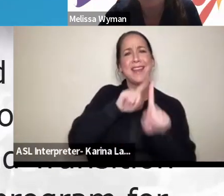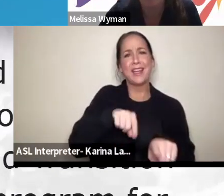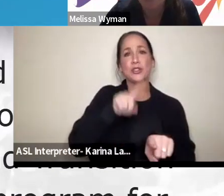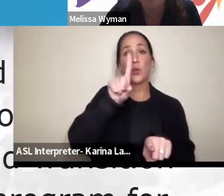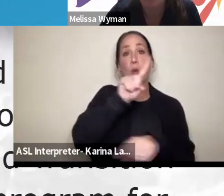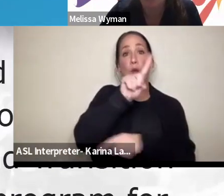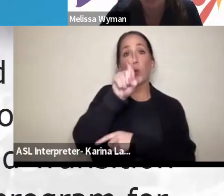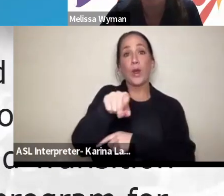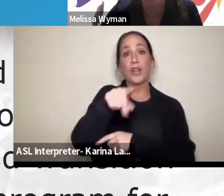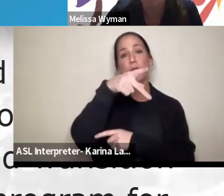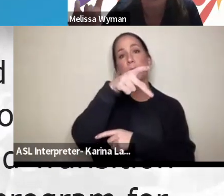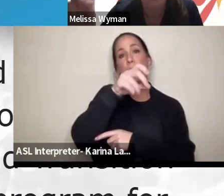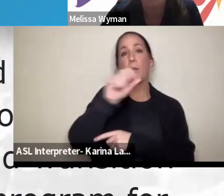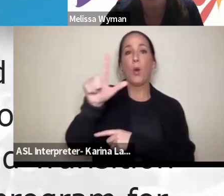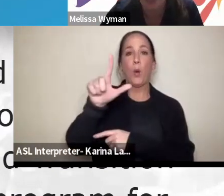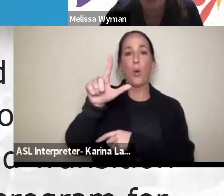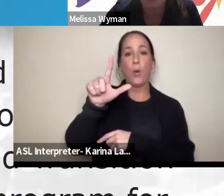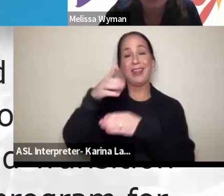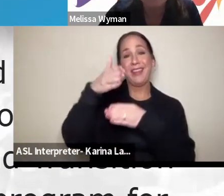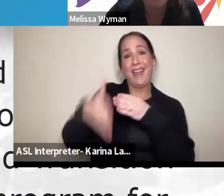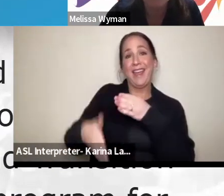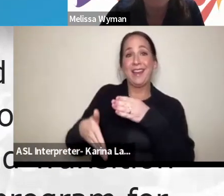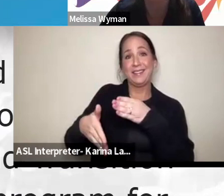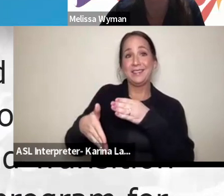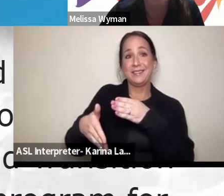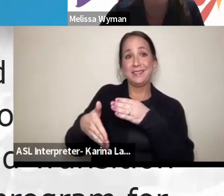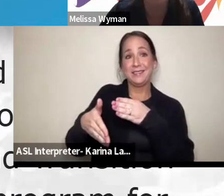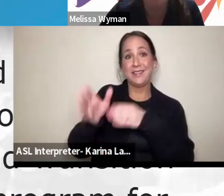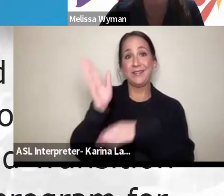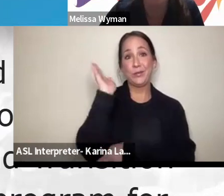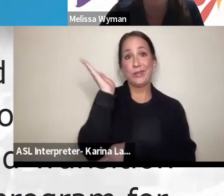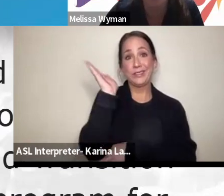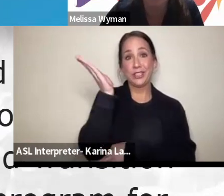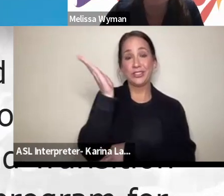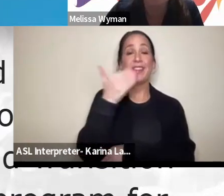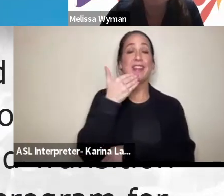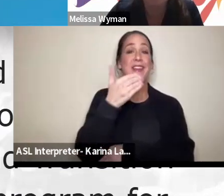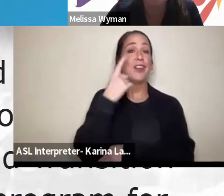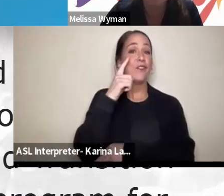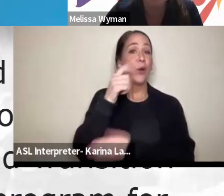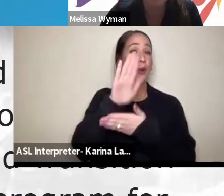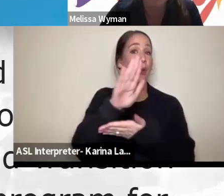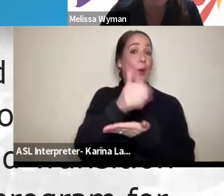the end of the webinar. I will put it in the chat. Thank you for your help and feedback.